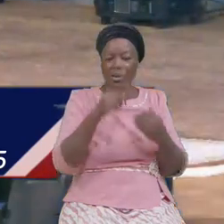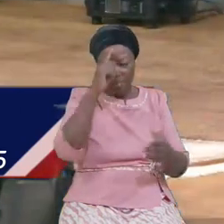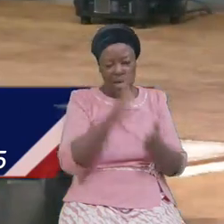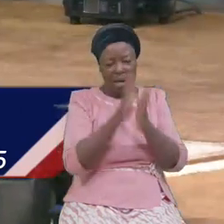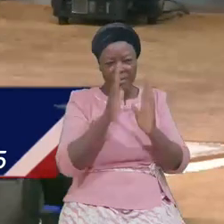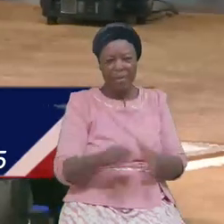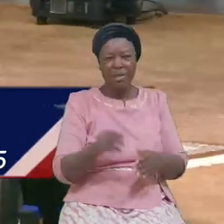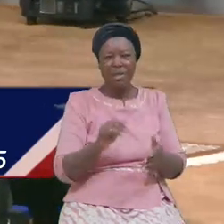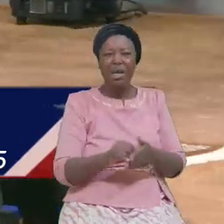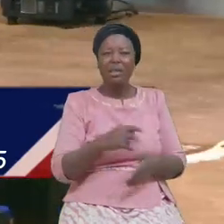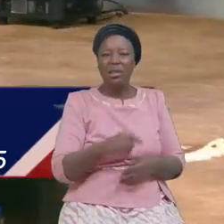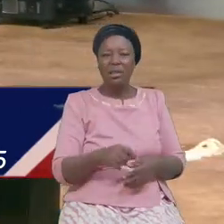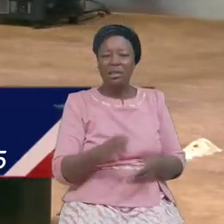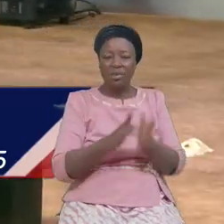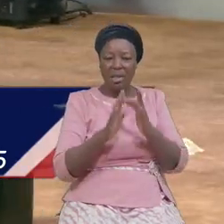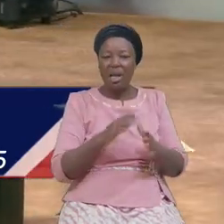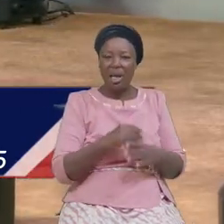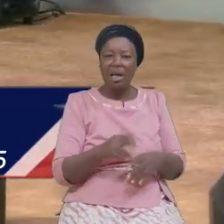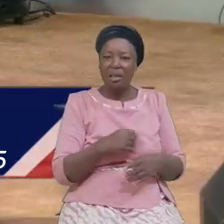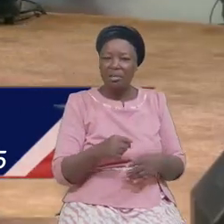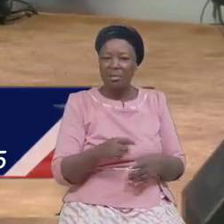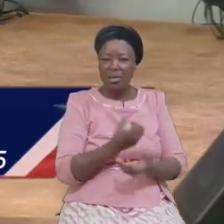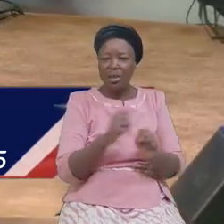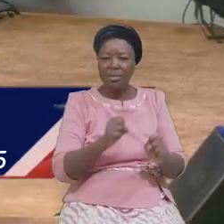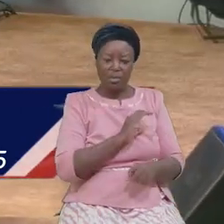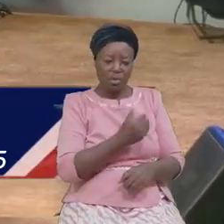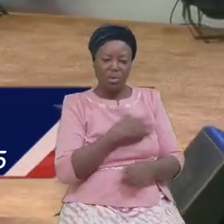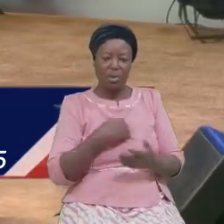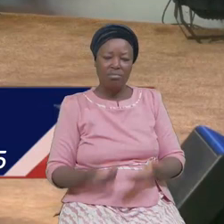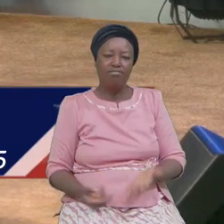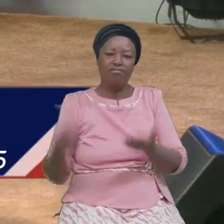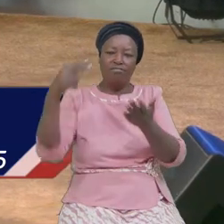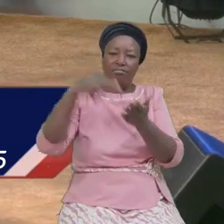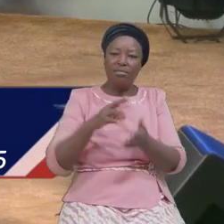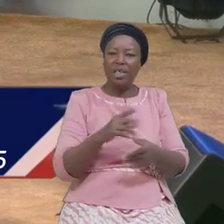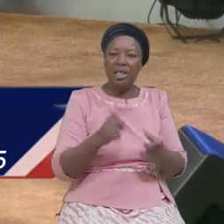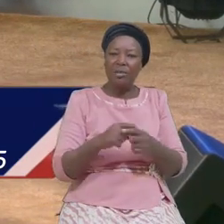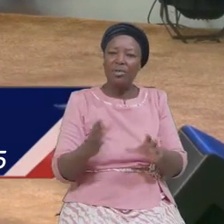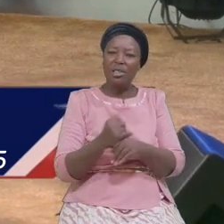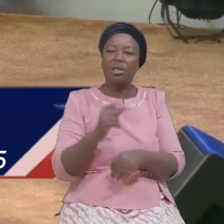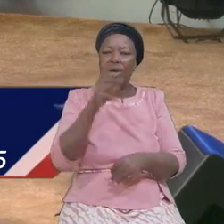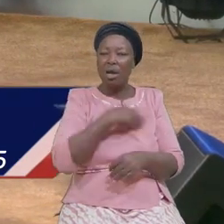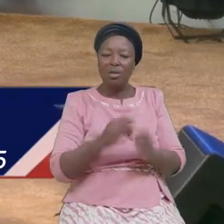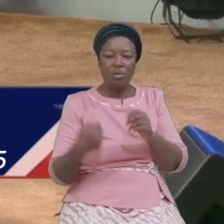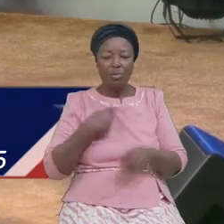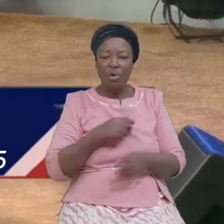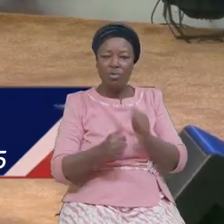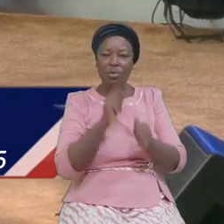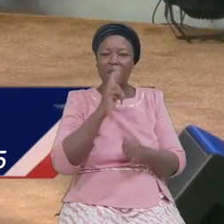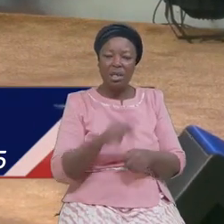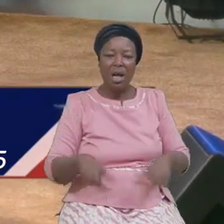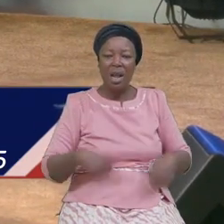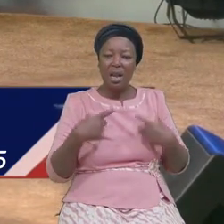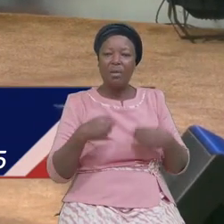the saints, are resurrected, and they are taken up, and then we which are alive, we're caught up to